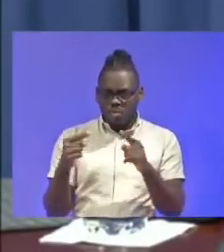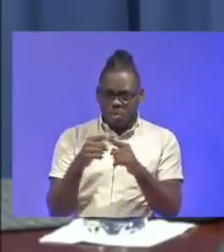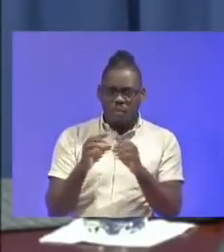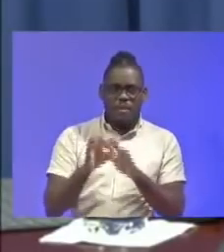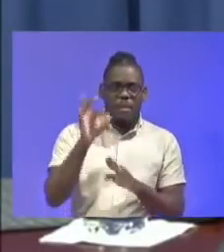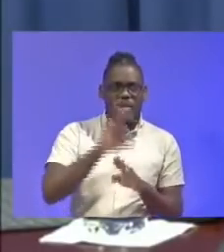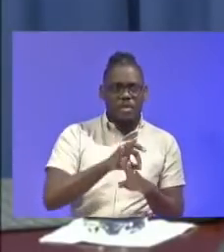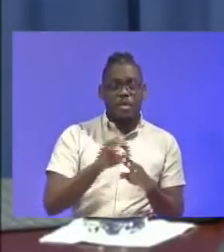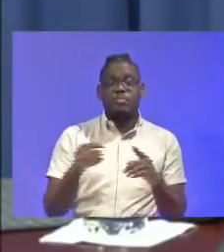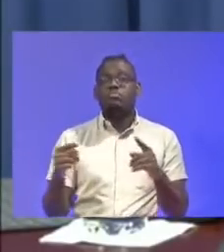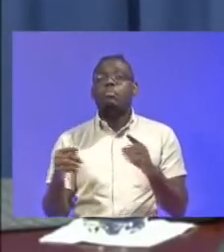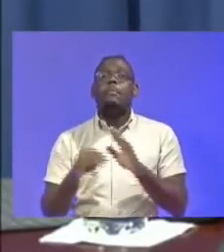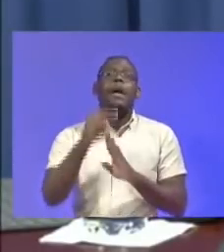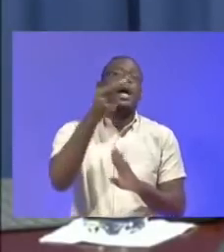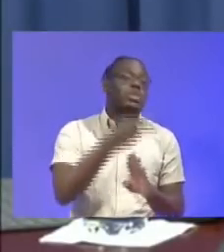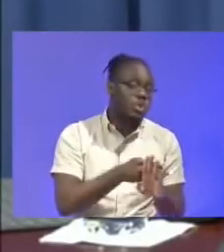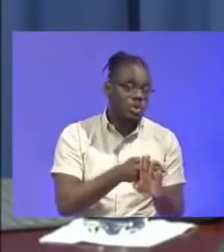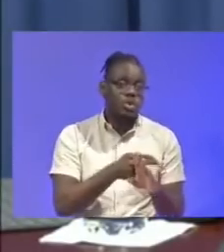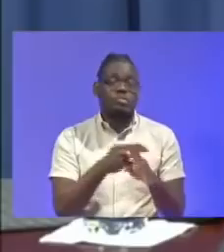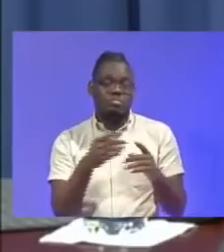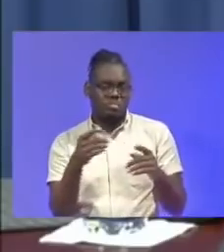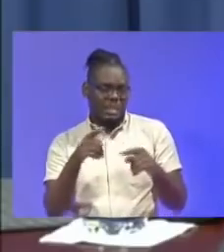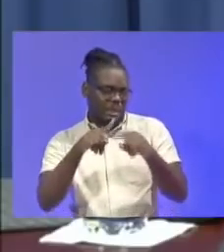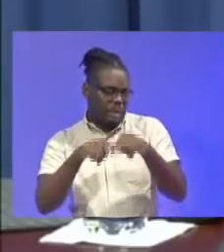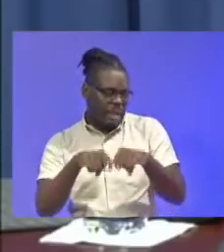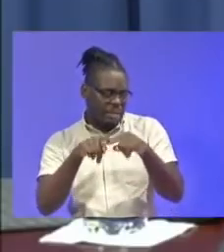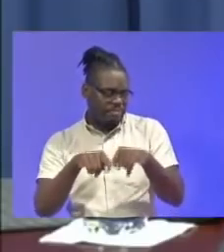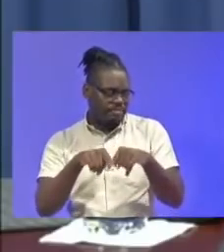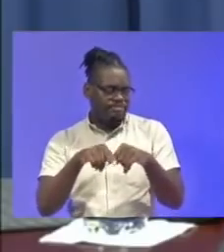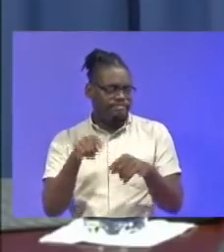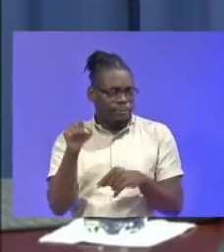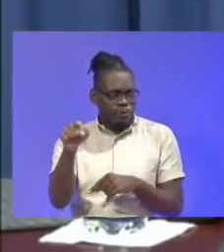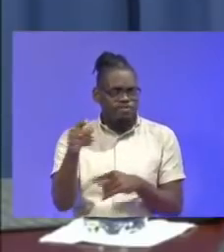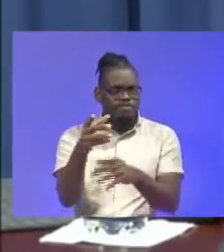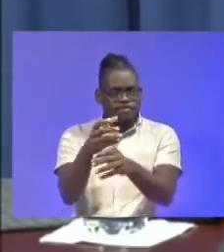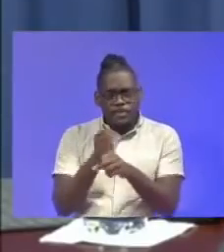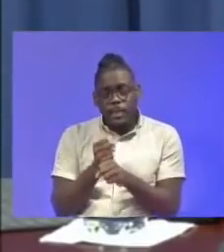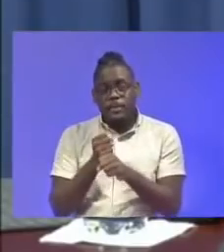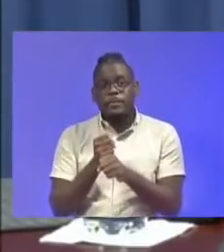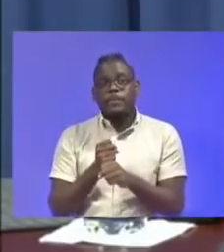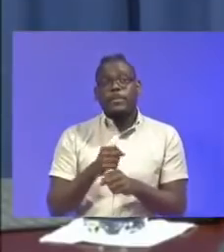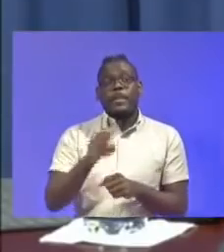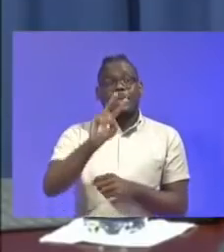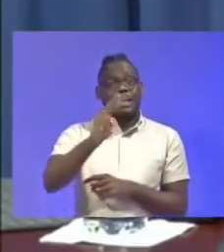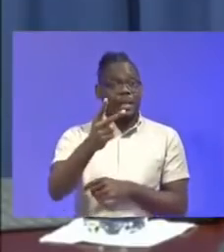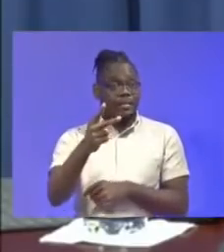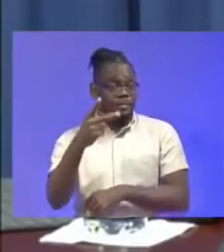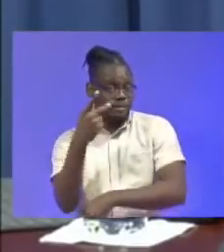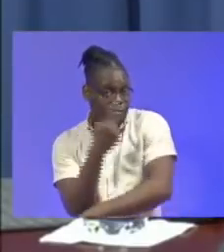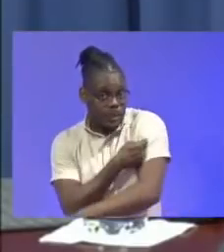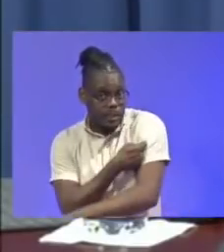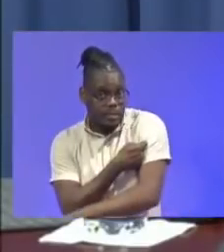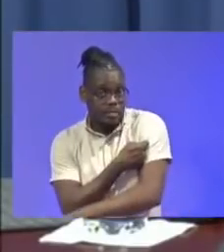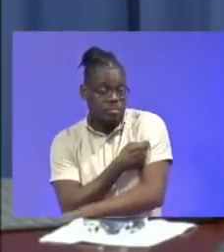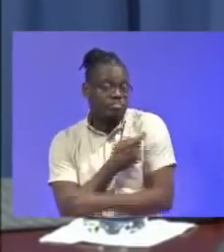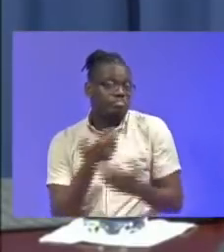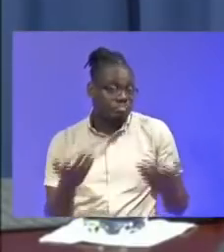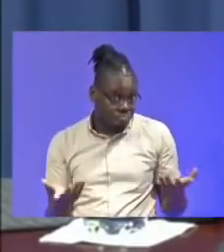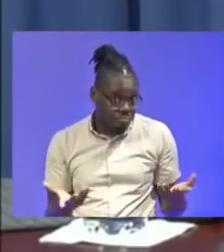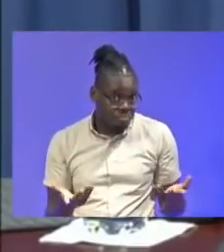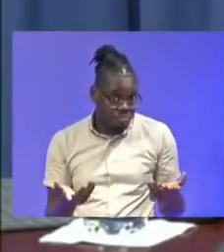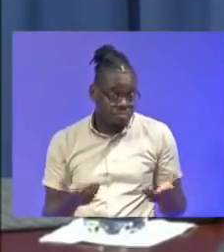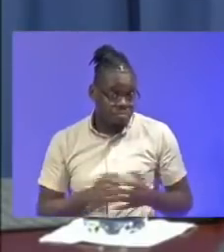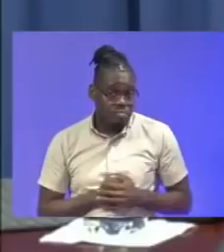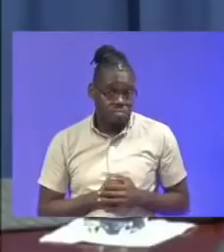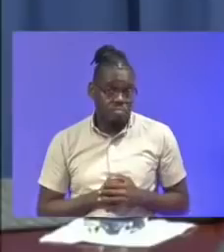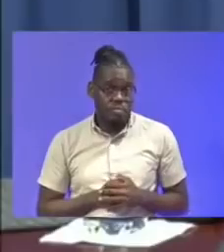2-dose regime or when you got your Johnson & Johnson shot. So you will be included in a rolling 1-month program as